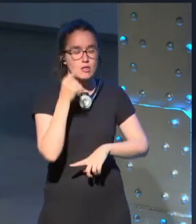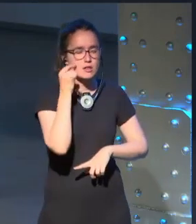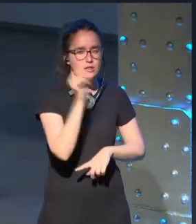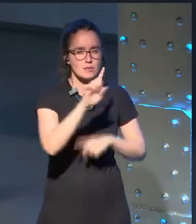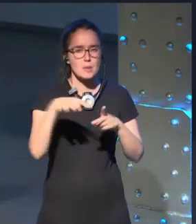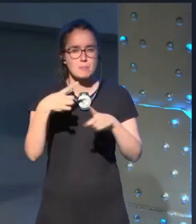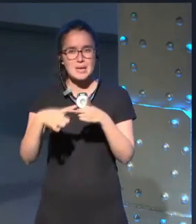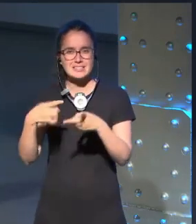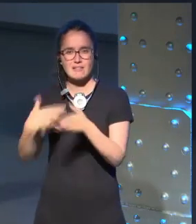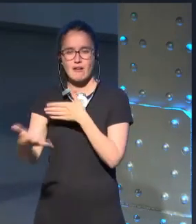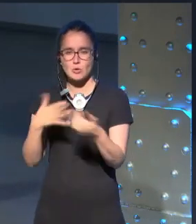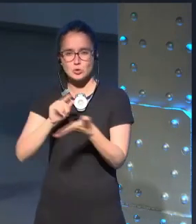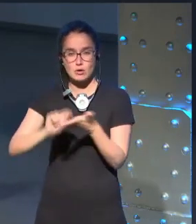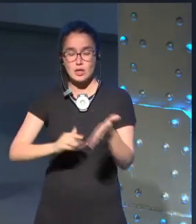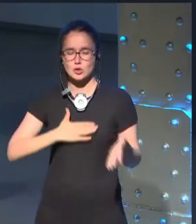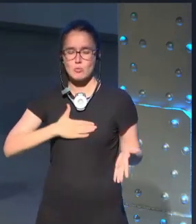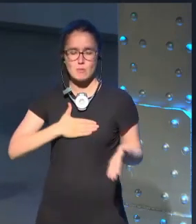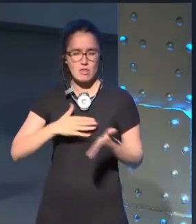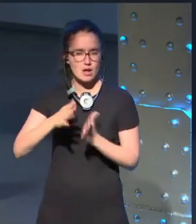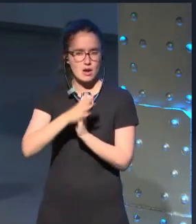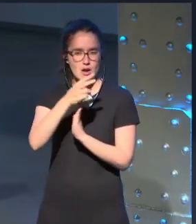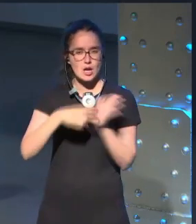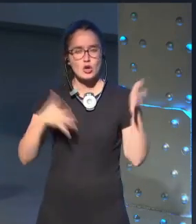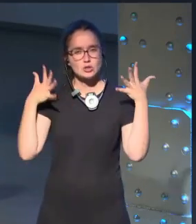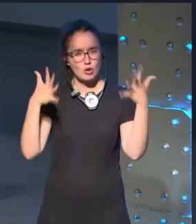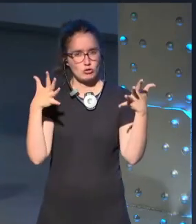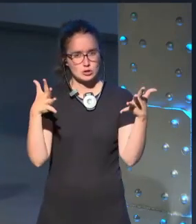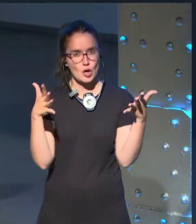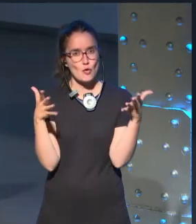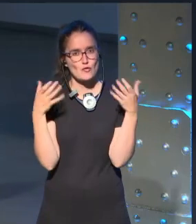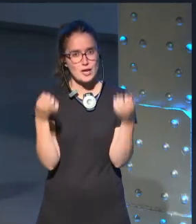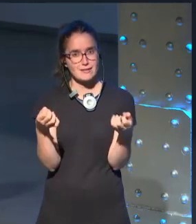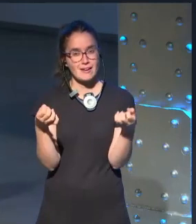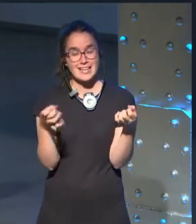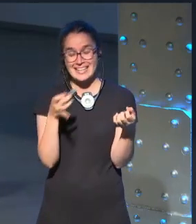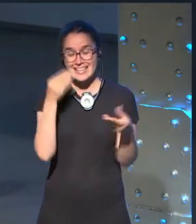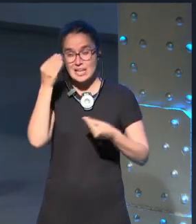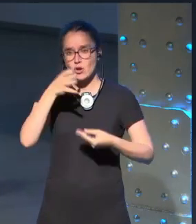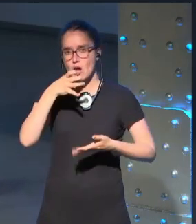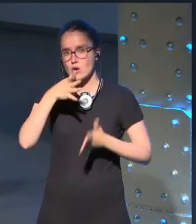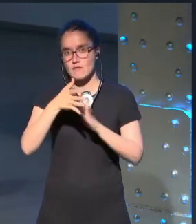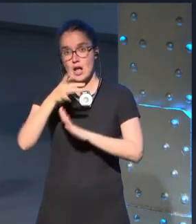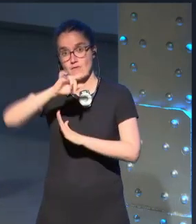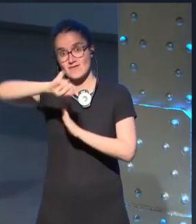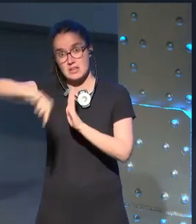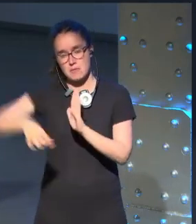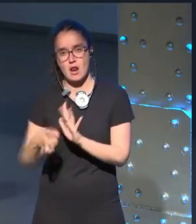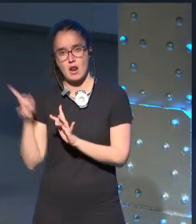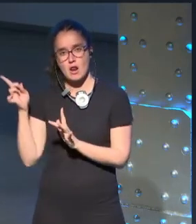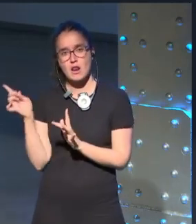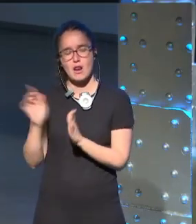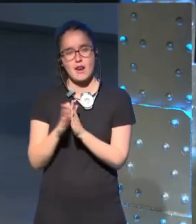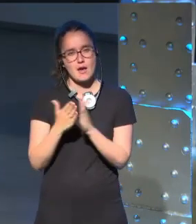evolution not only in terms of the detective, but also in terms of the author. It has been a great pleasure to read it, so I encourage you to read it. And now I think